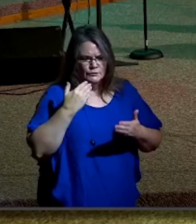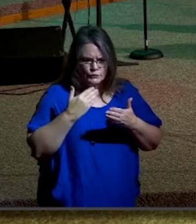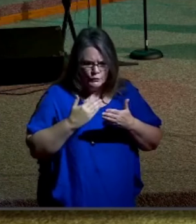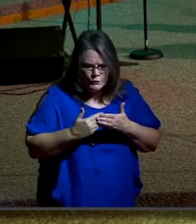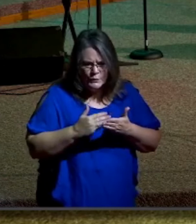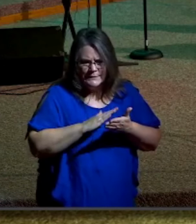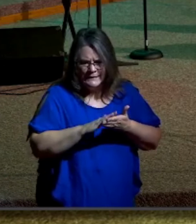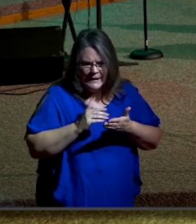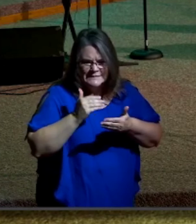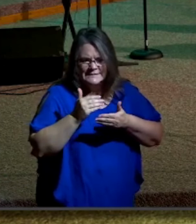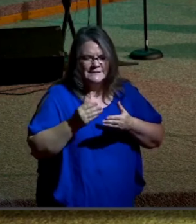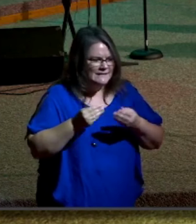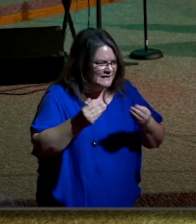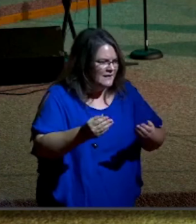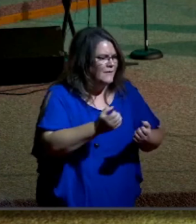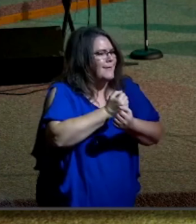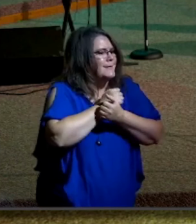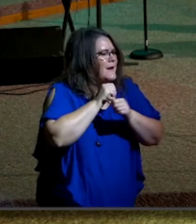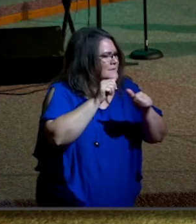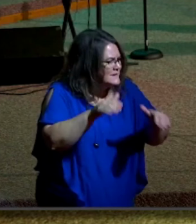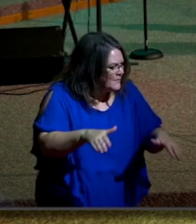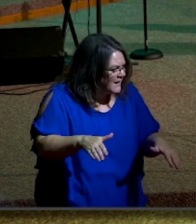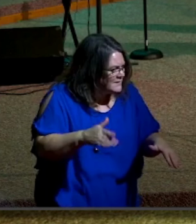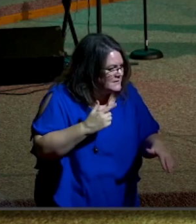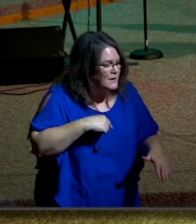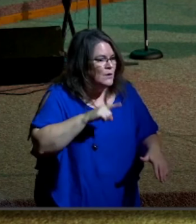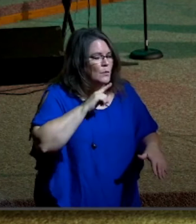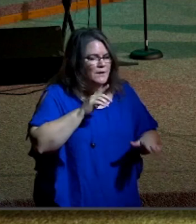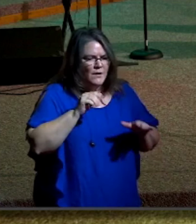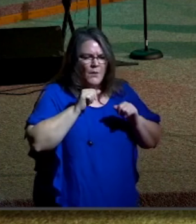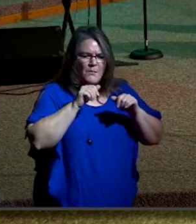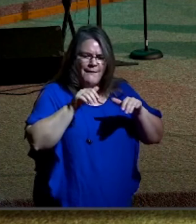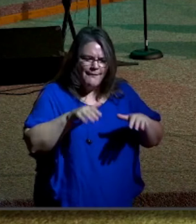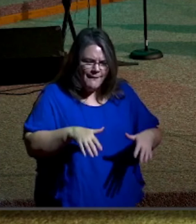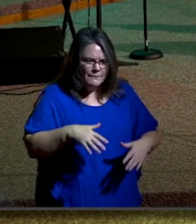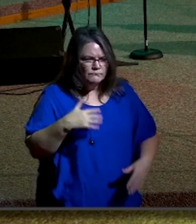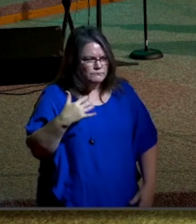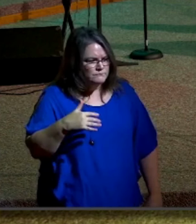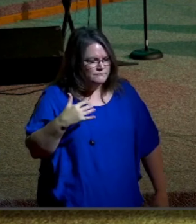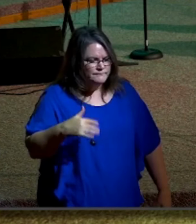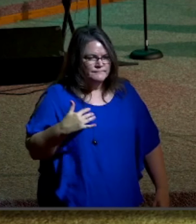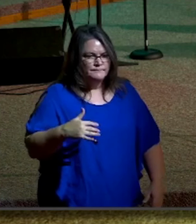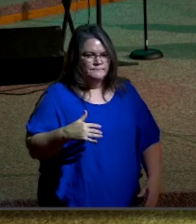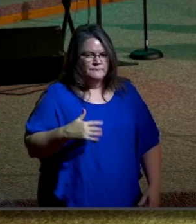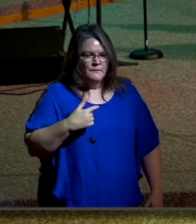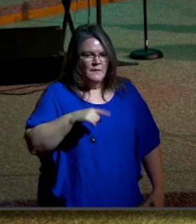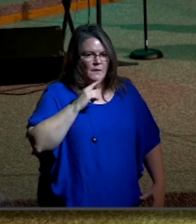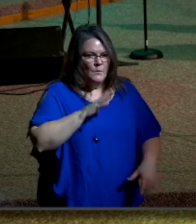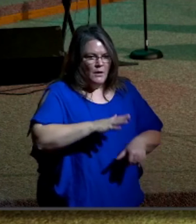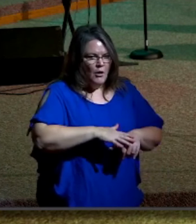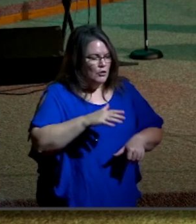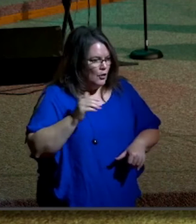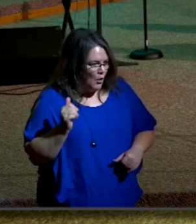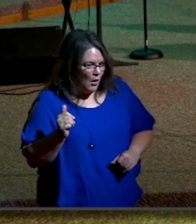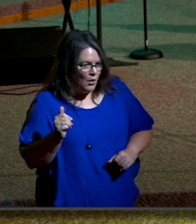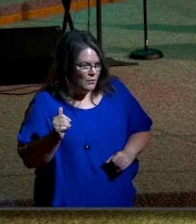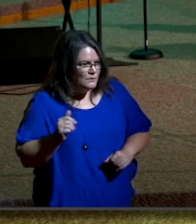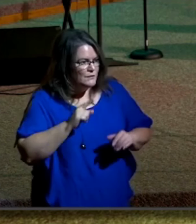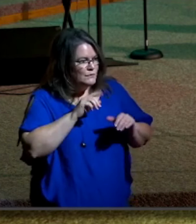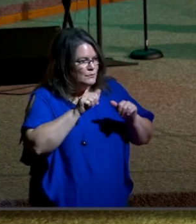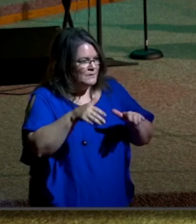to bless, that we are blessed, and we are called to bless